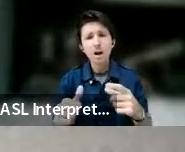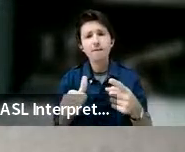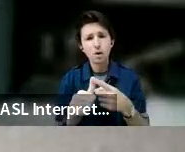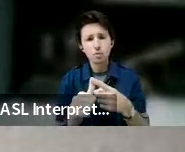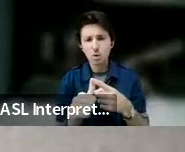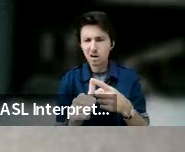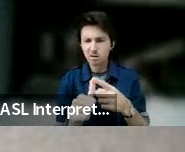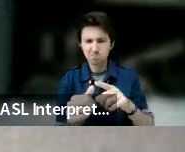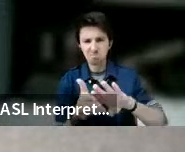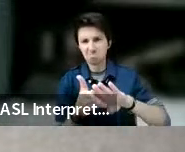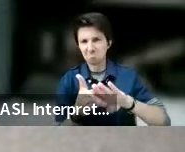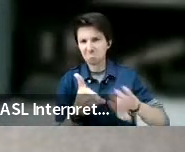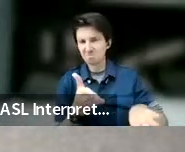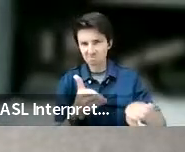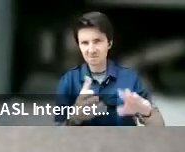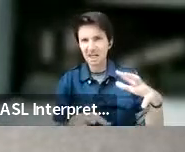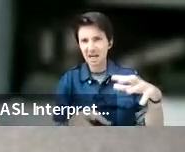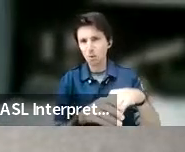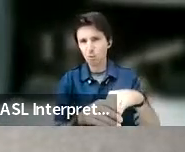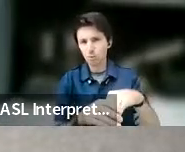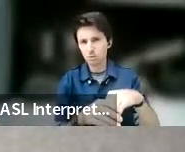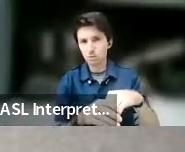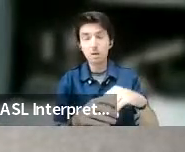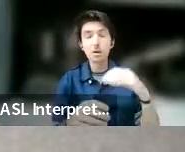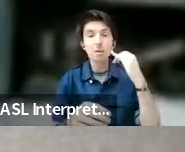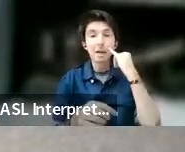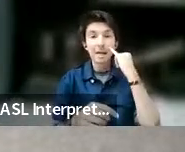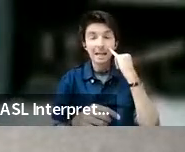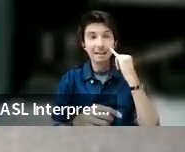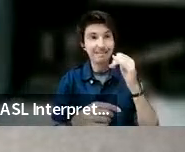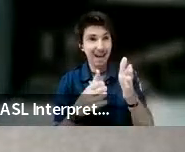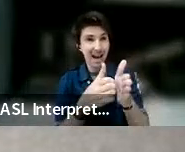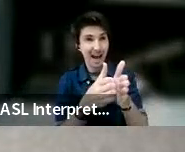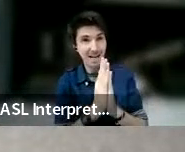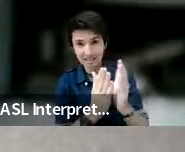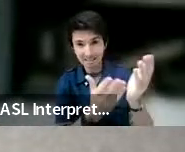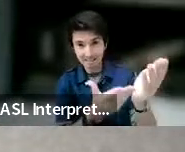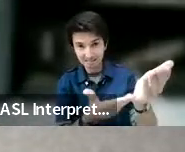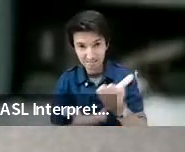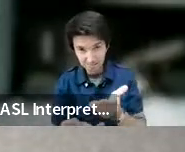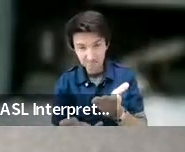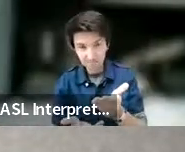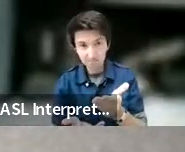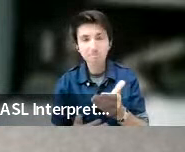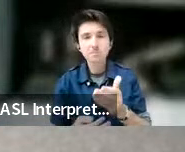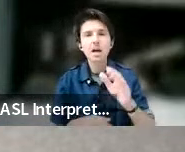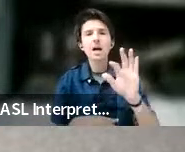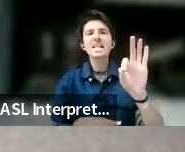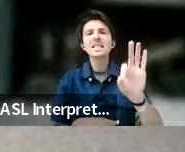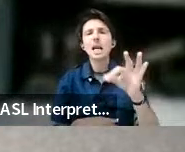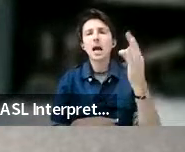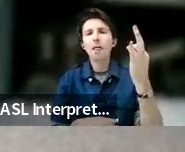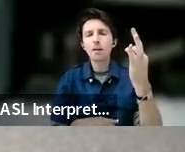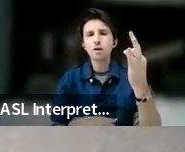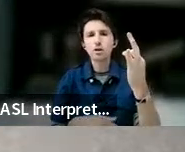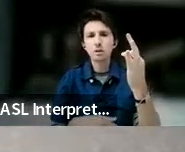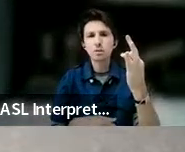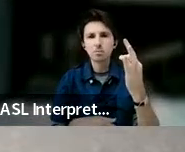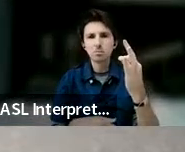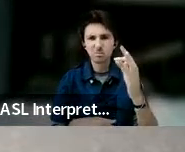in time, you will be paid a $9 allowance, and that's per day for the first complete change, and